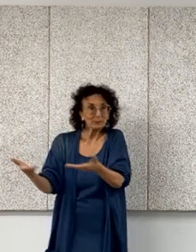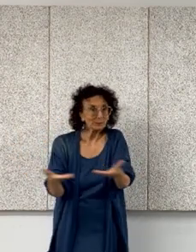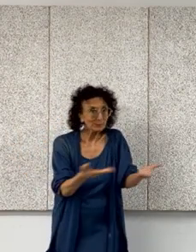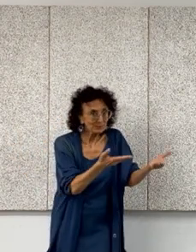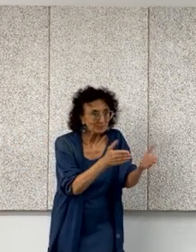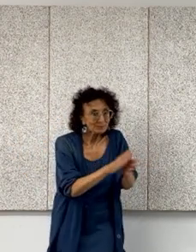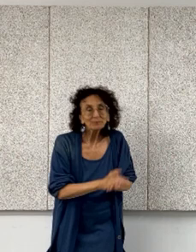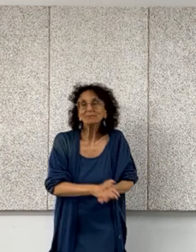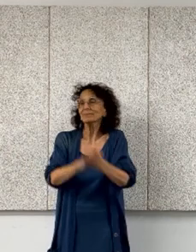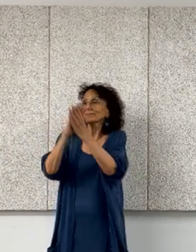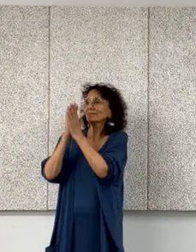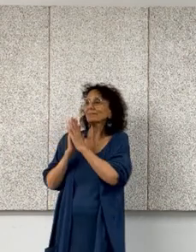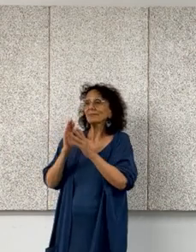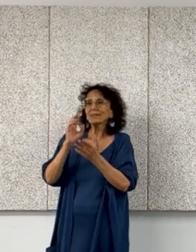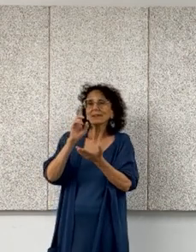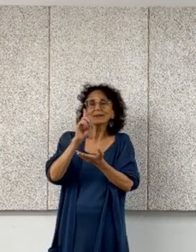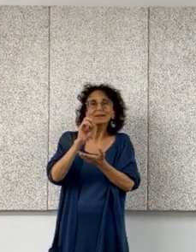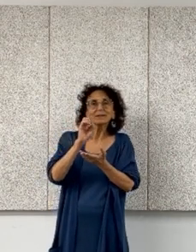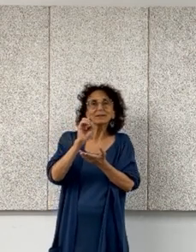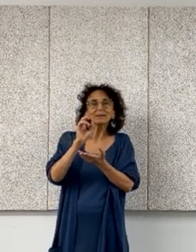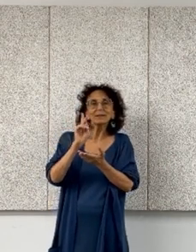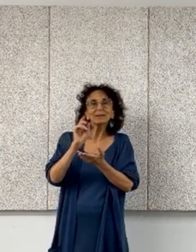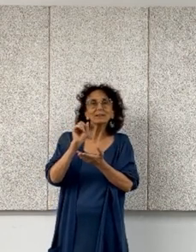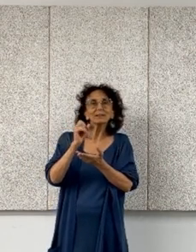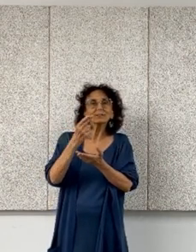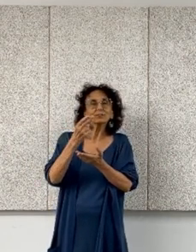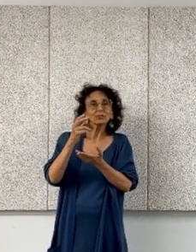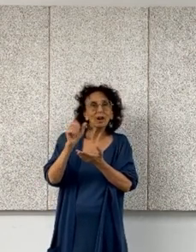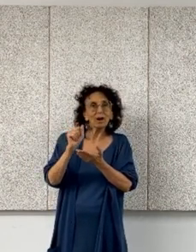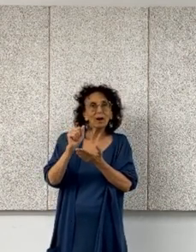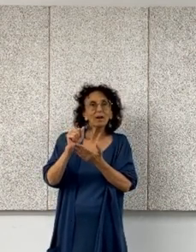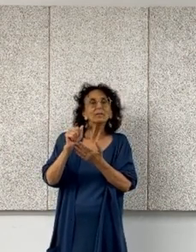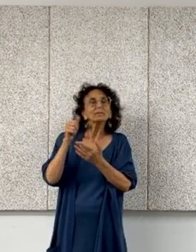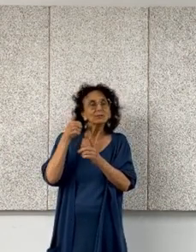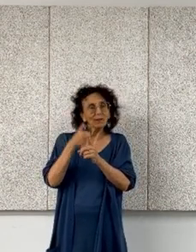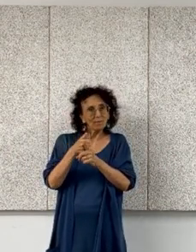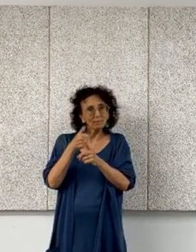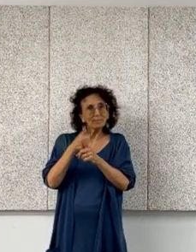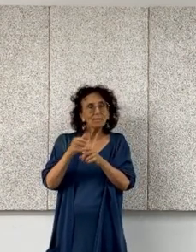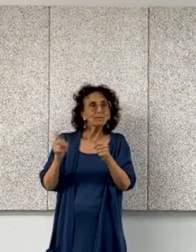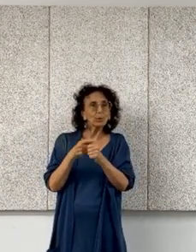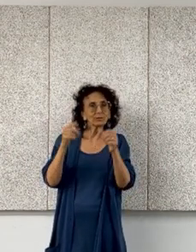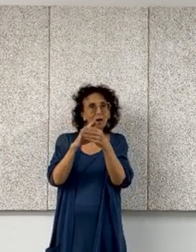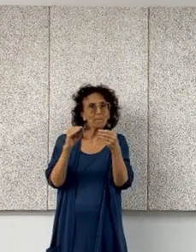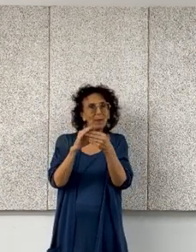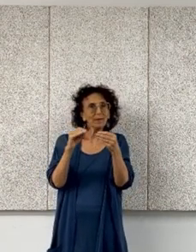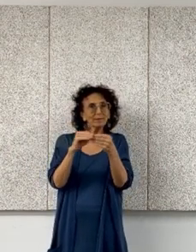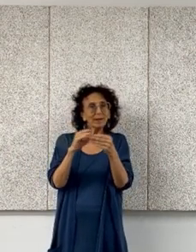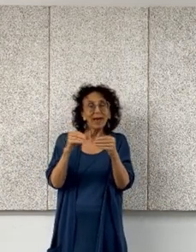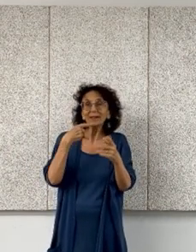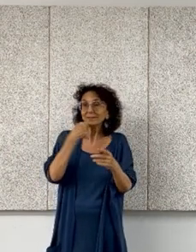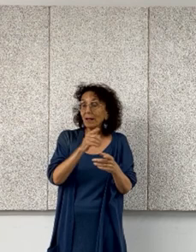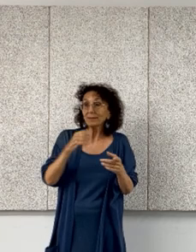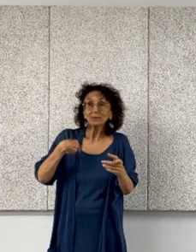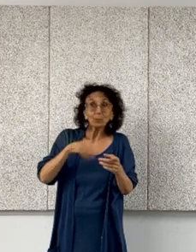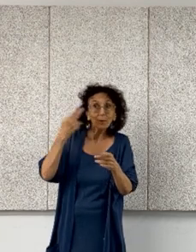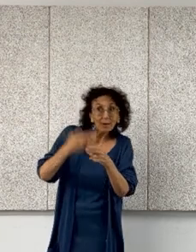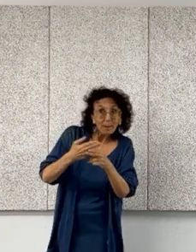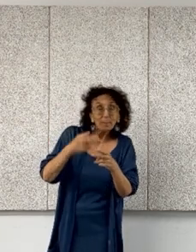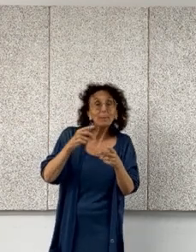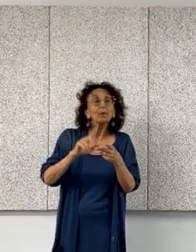Great. Deeksha, I'll ask you to start. And in doing so, can you please share your name,